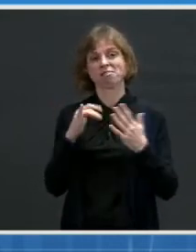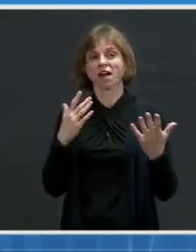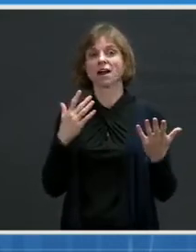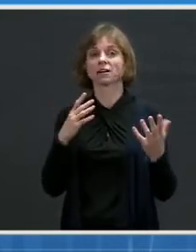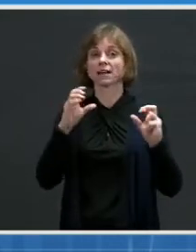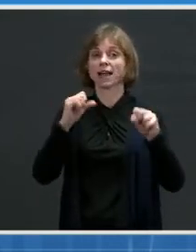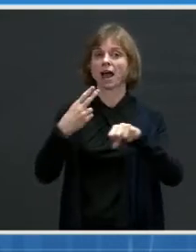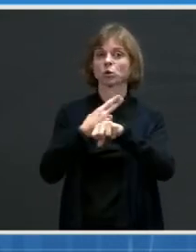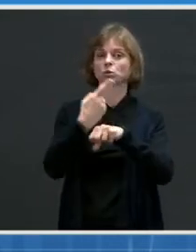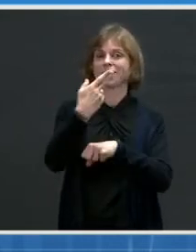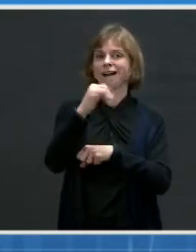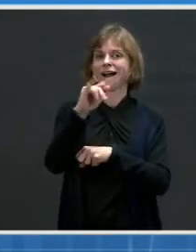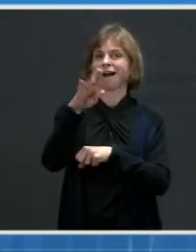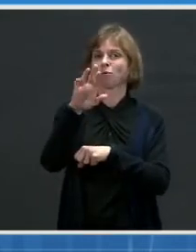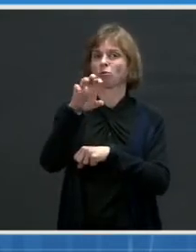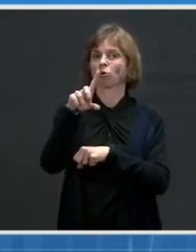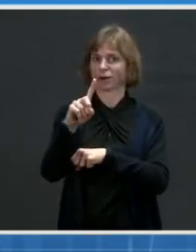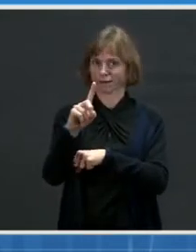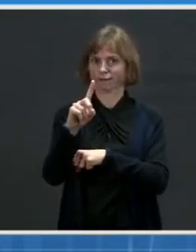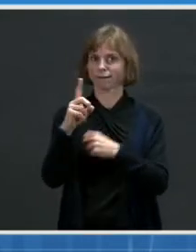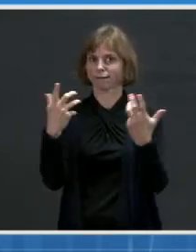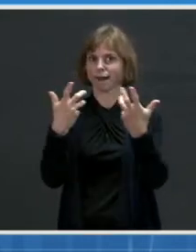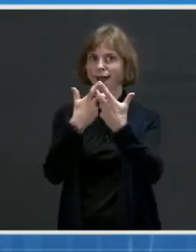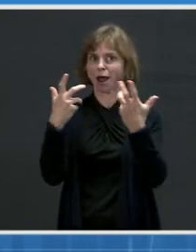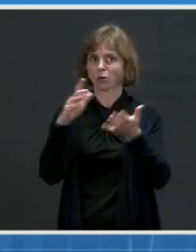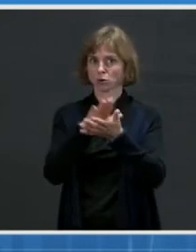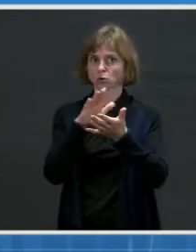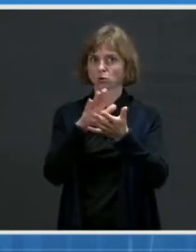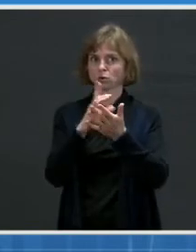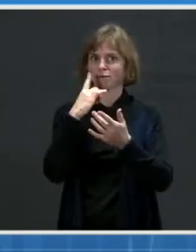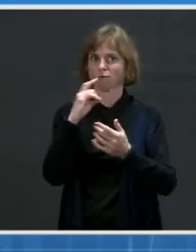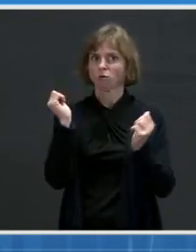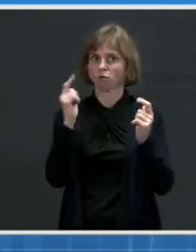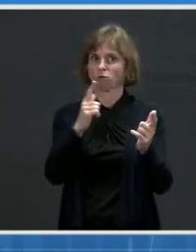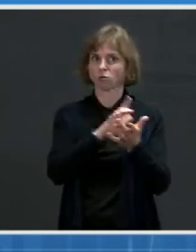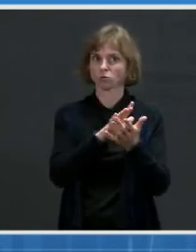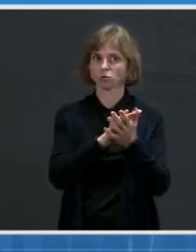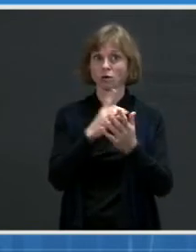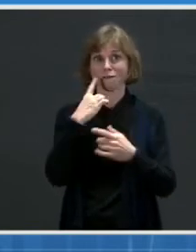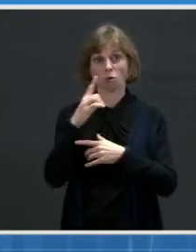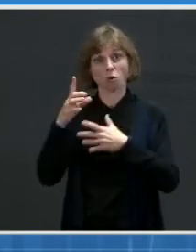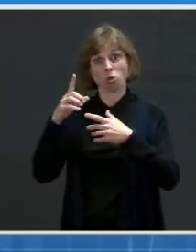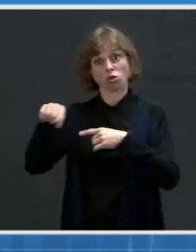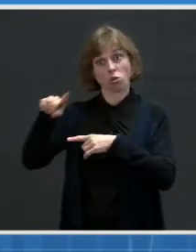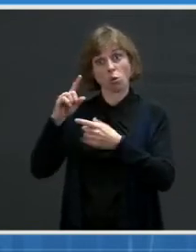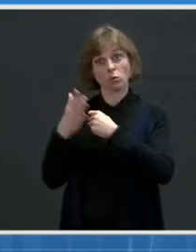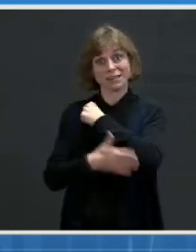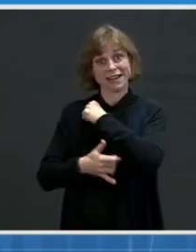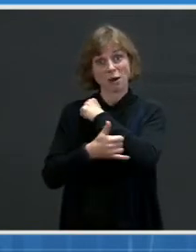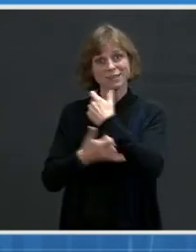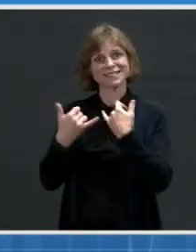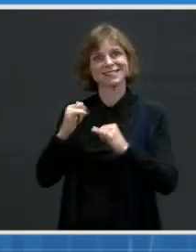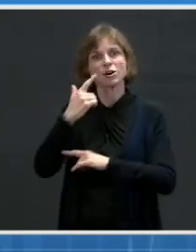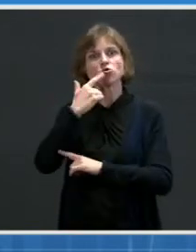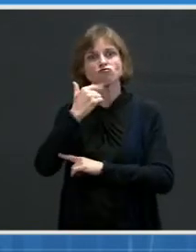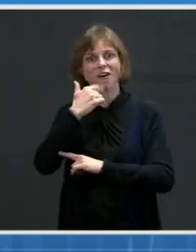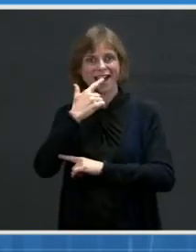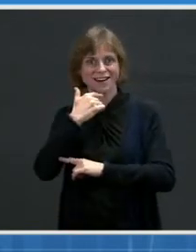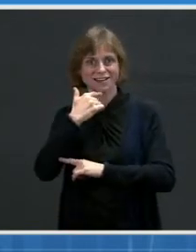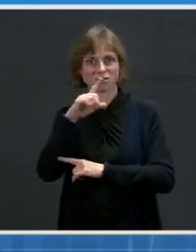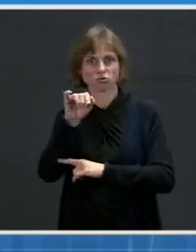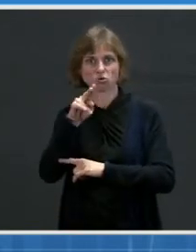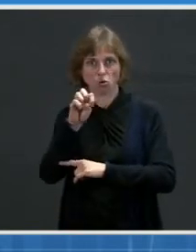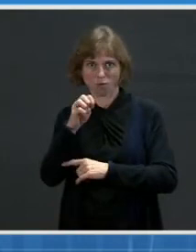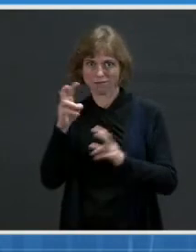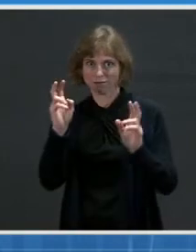all K-12 schools. For the 60% of counties that remain in the red zone, the counties with high transmission, we